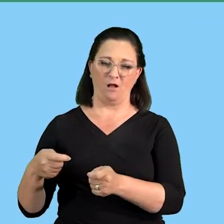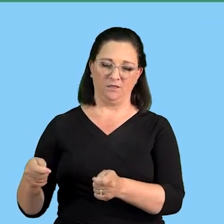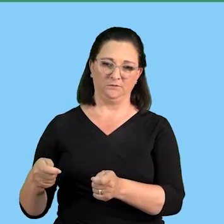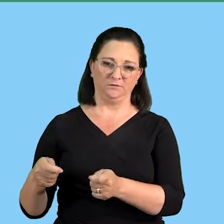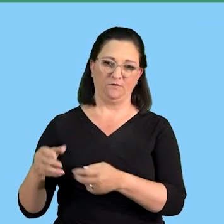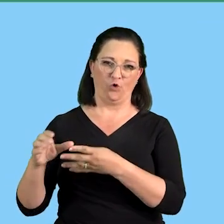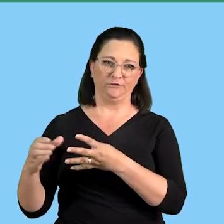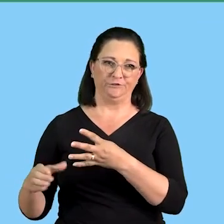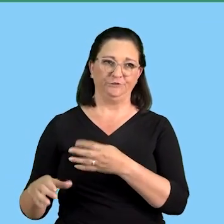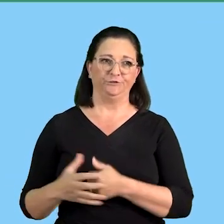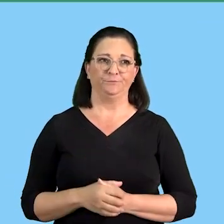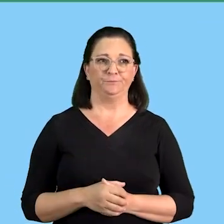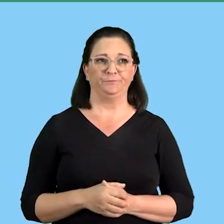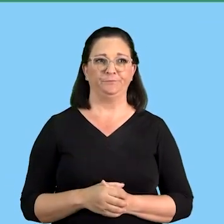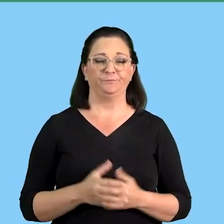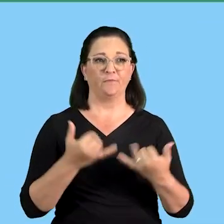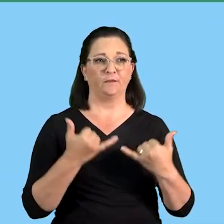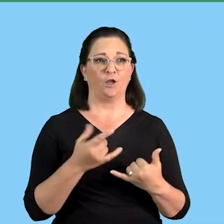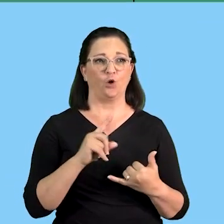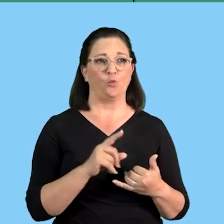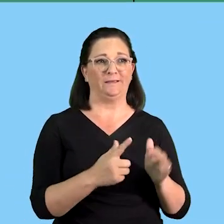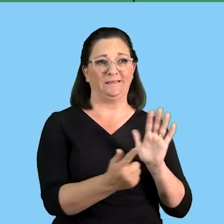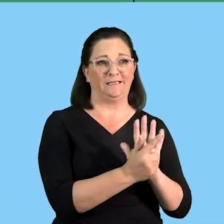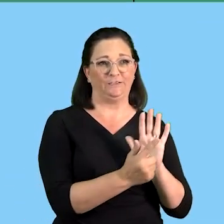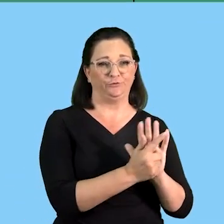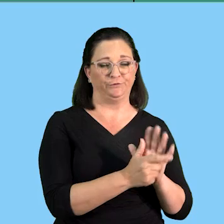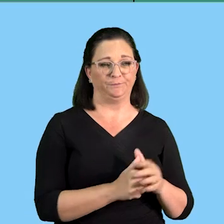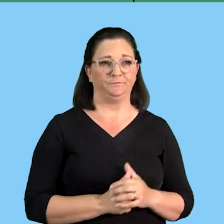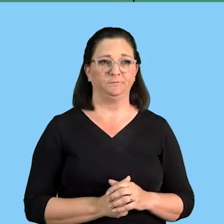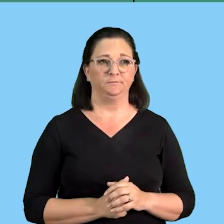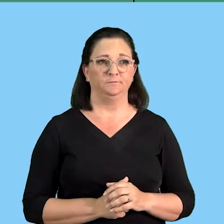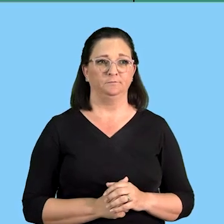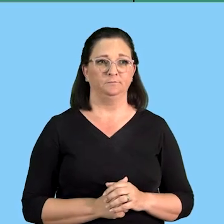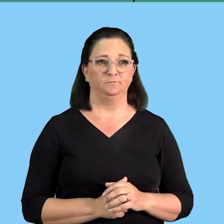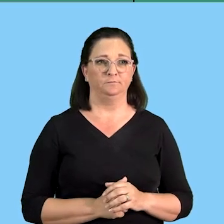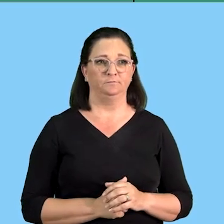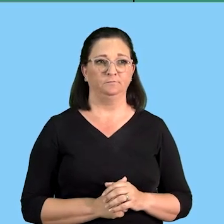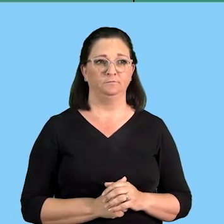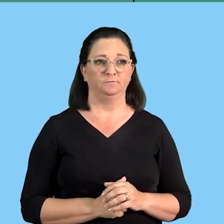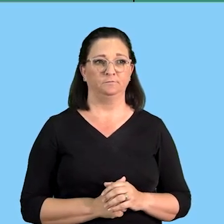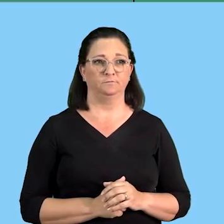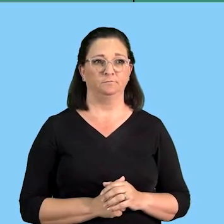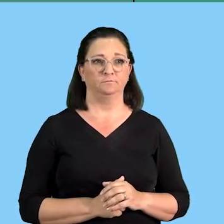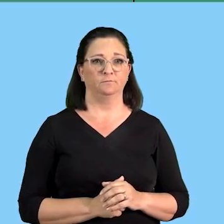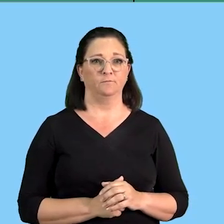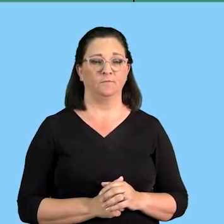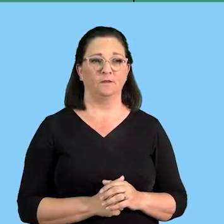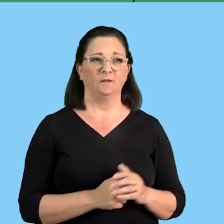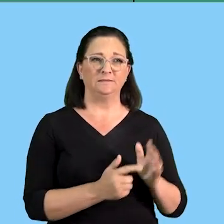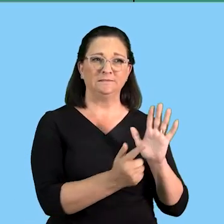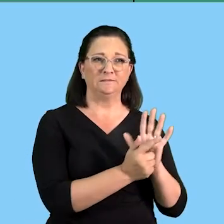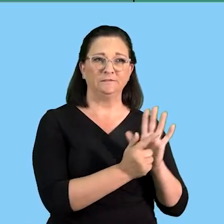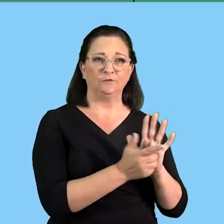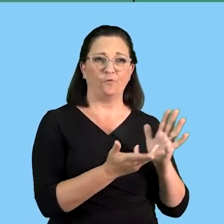that's what we mean over there. Now let us look into legislation. what is the legislation saying regarding a